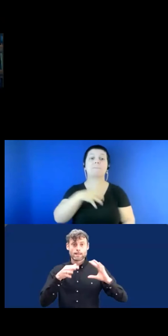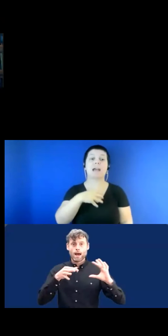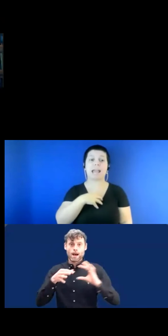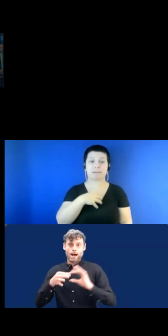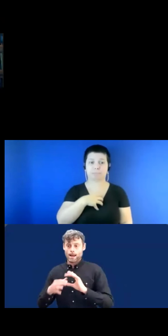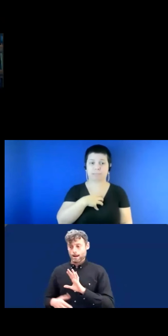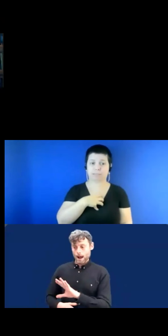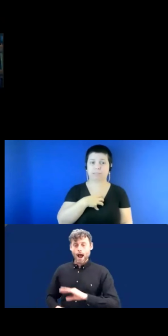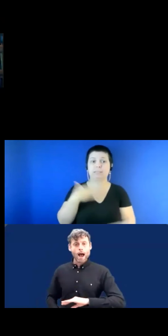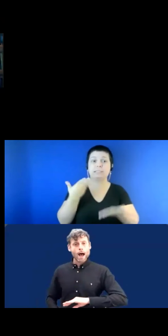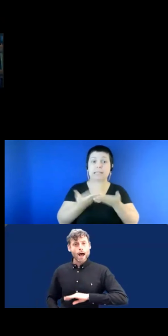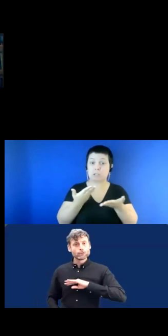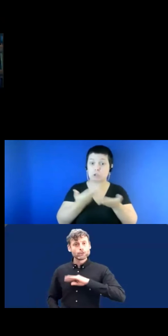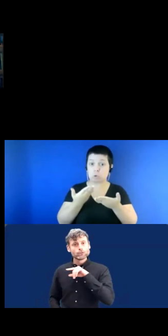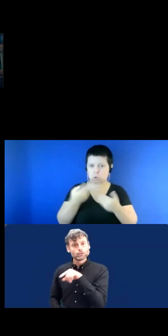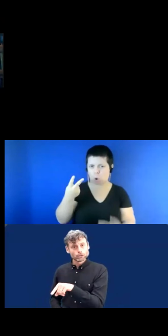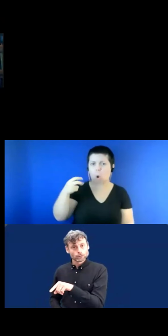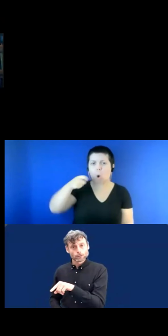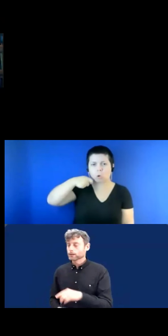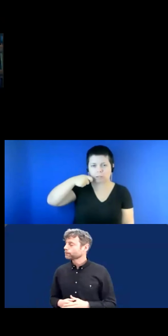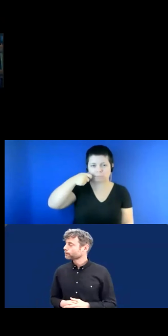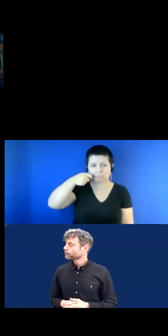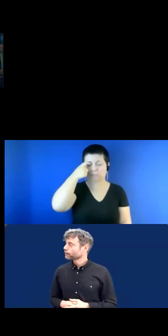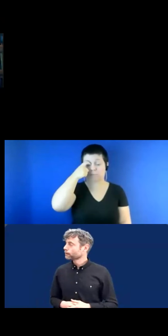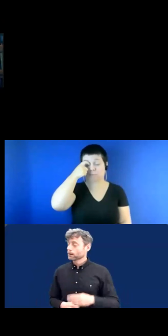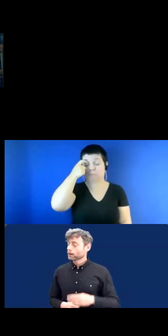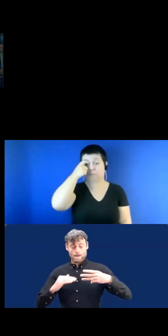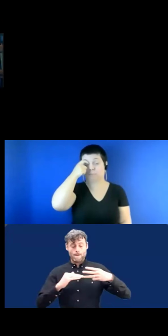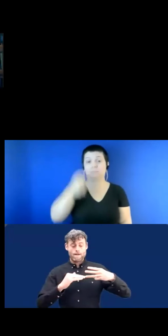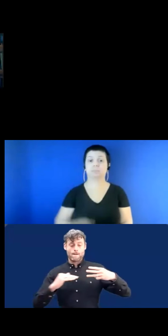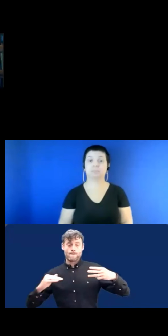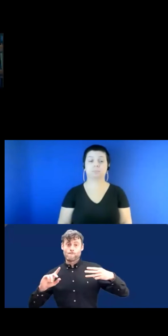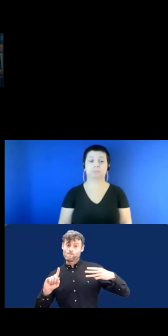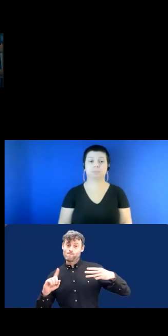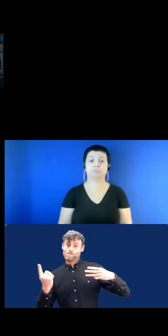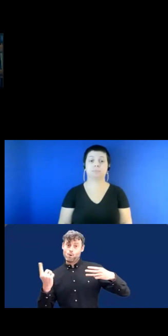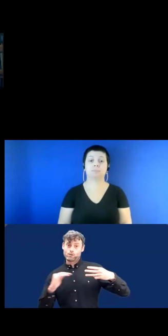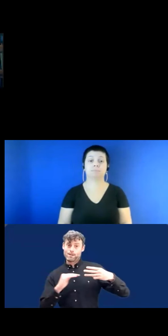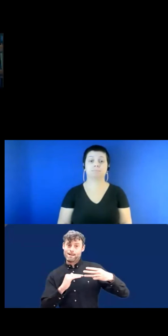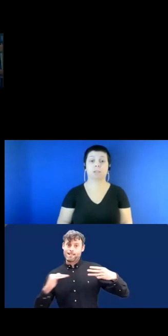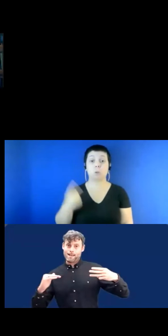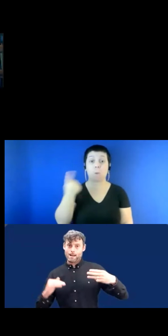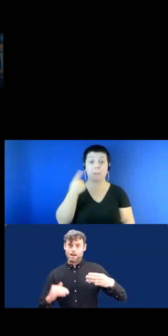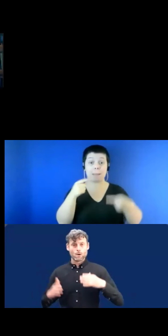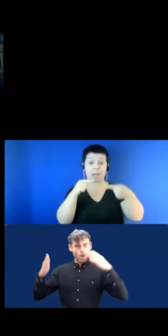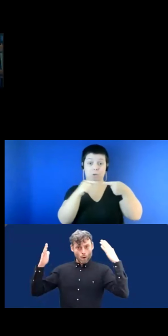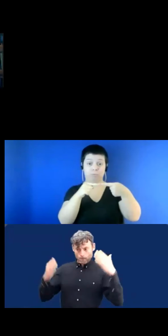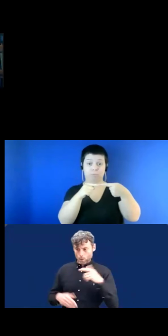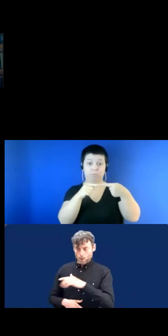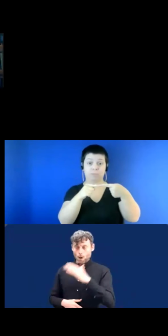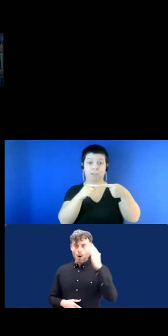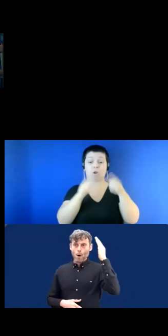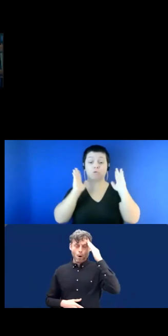colleagues. On the level of the first layer, the focus is on the other,